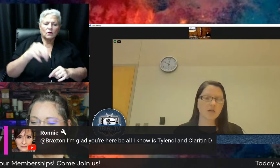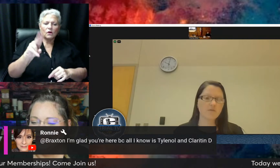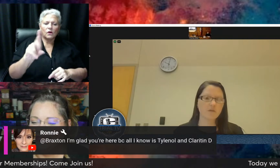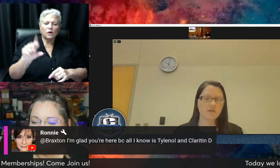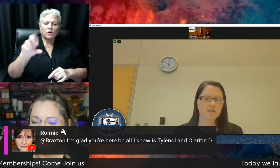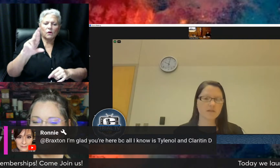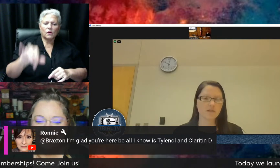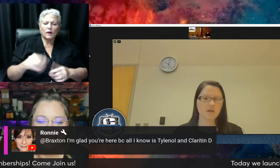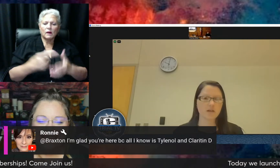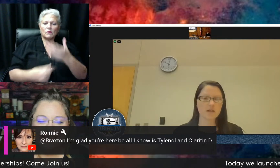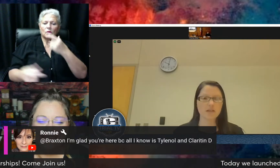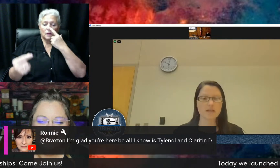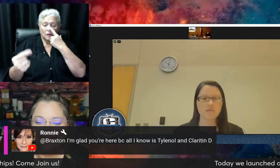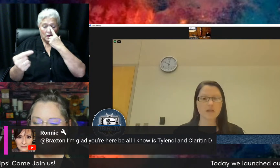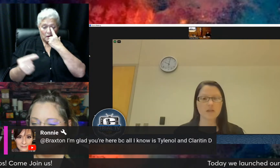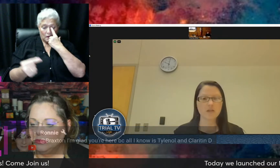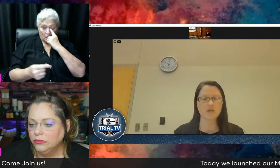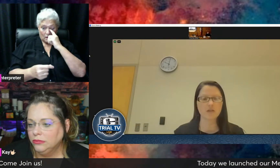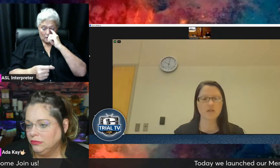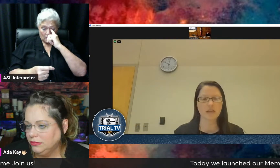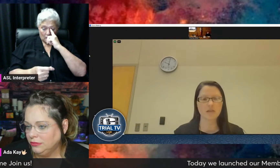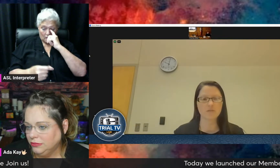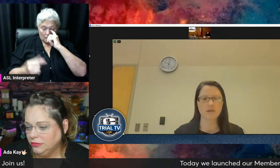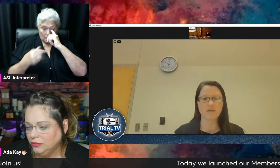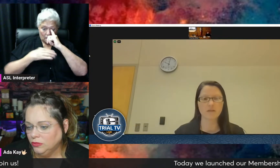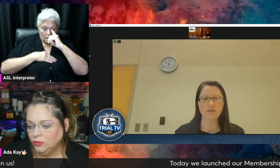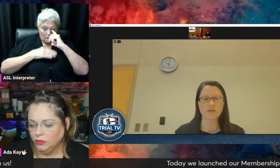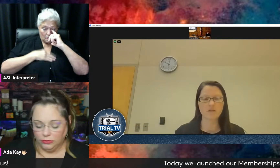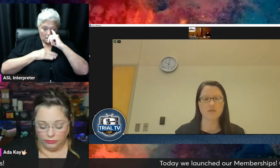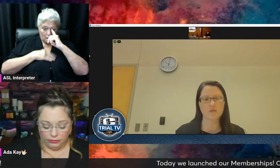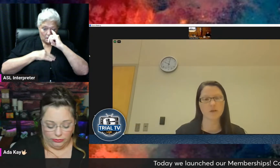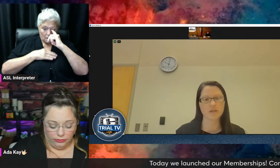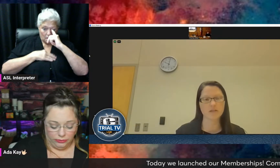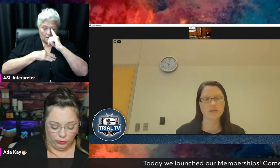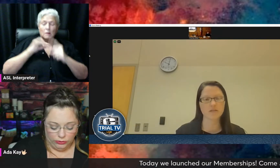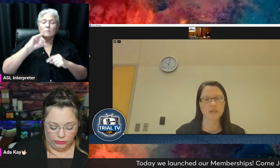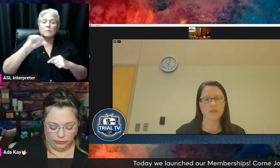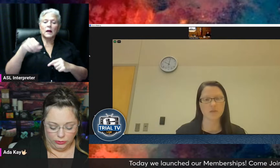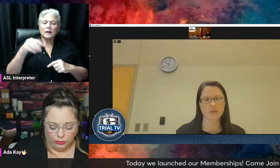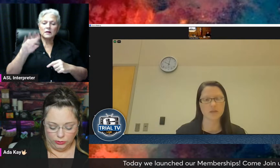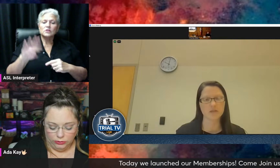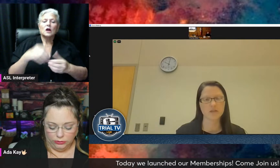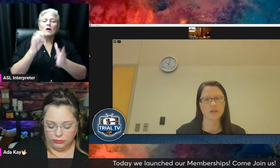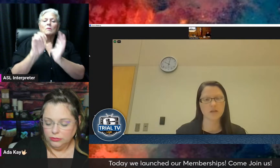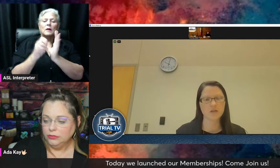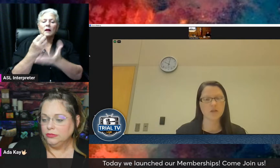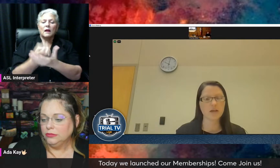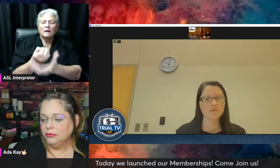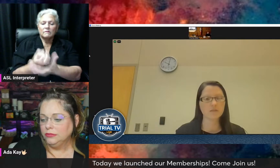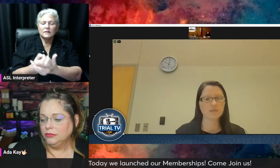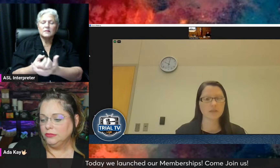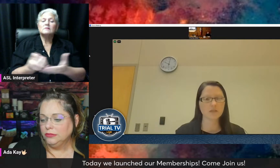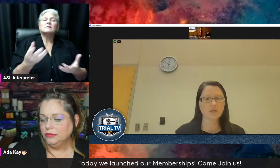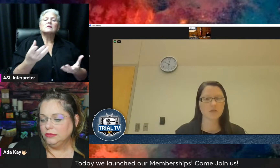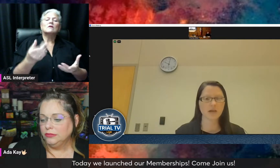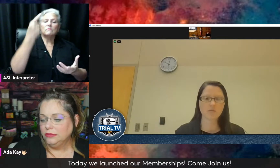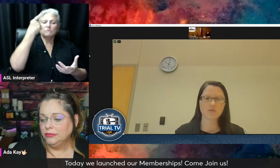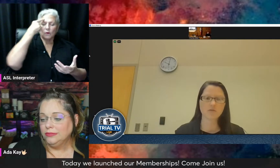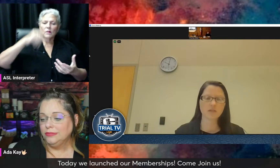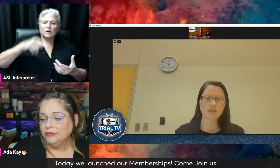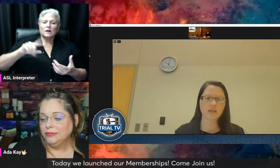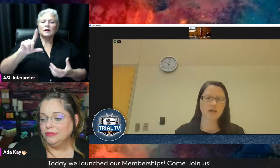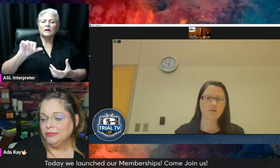My job focuses on the examination of items of evidence for the presence of latent prints. So items submitted to